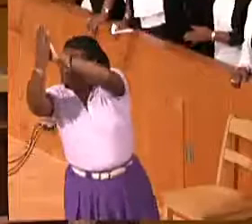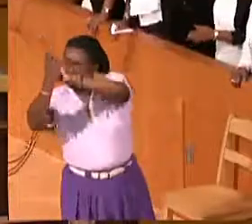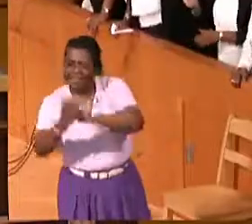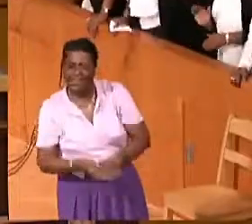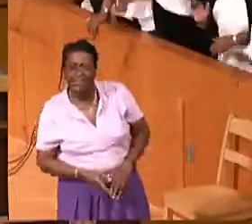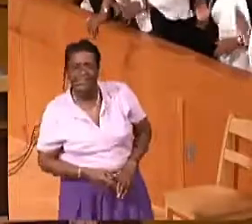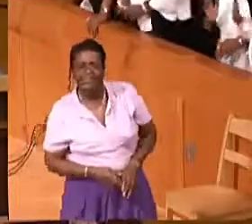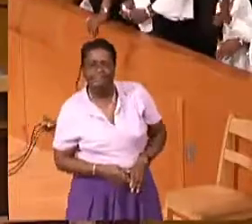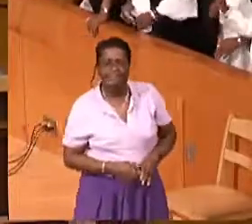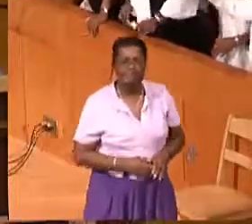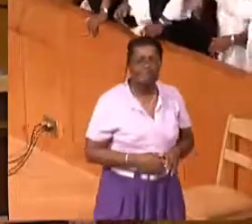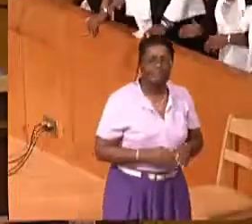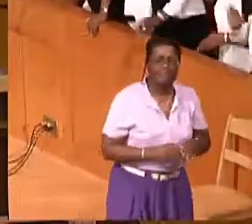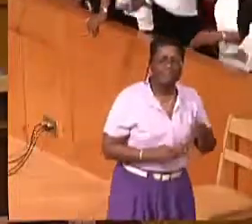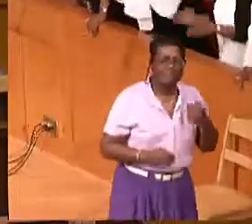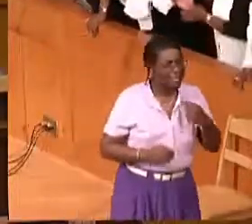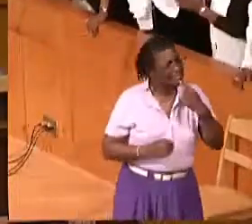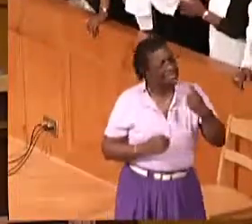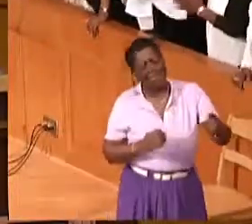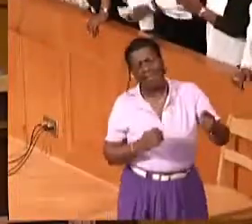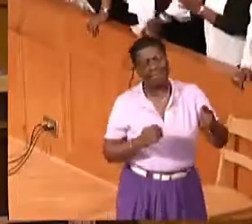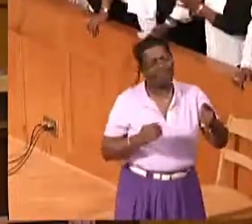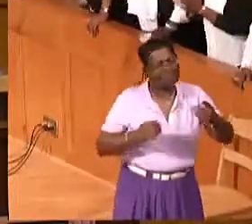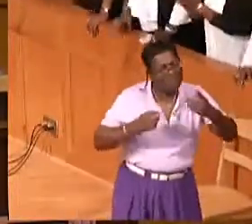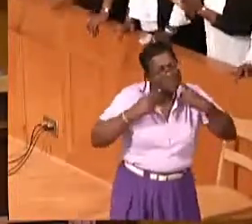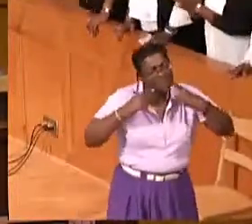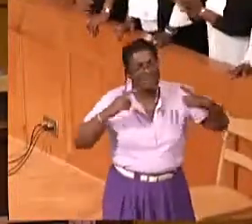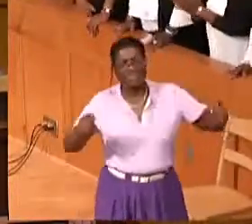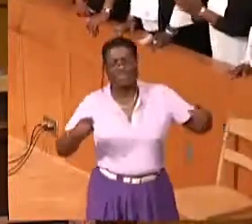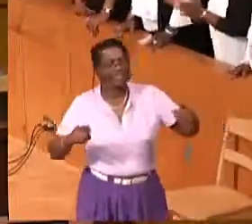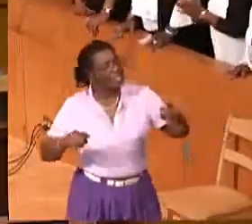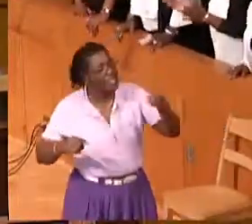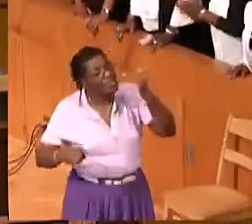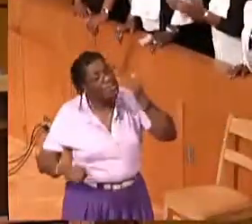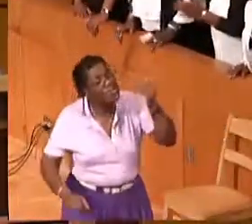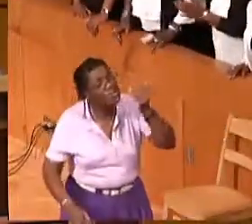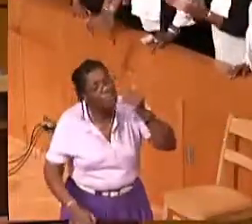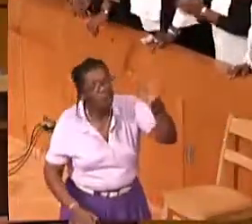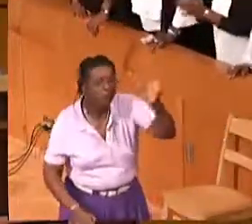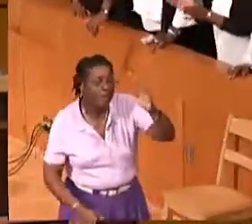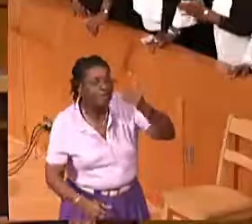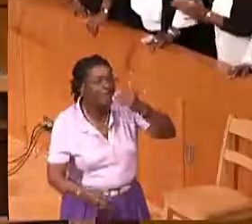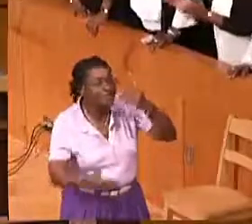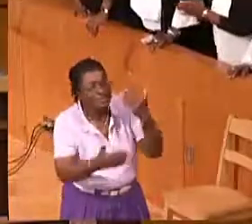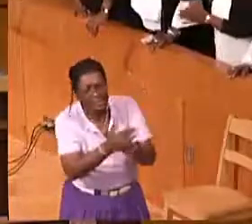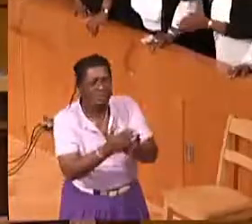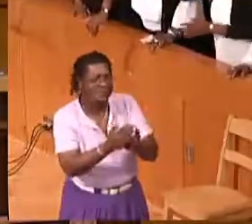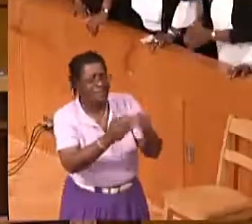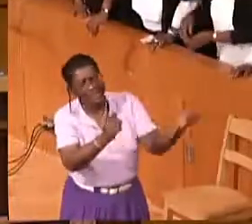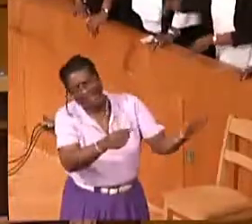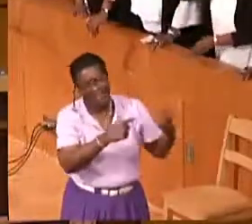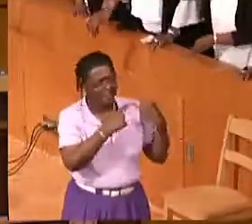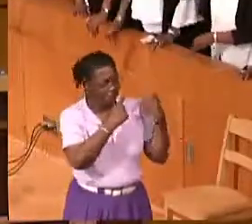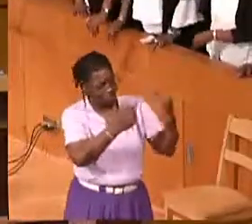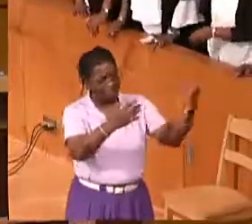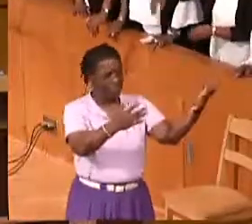I tried the Lord and he's been good. If he's been good, say